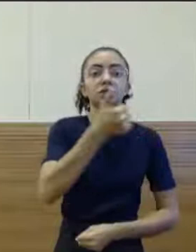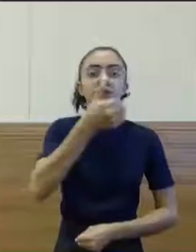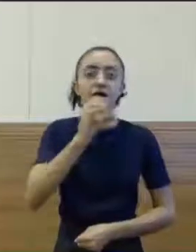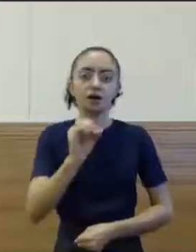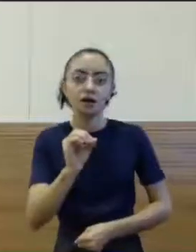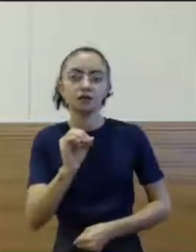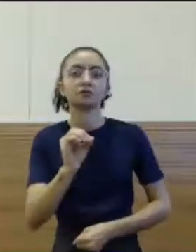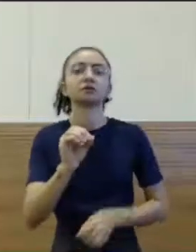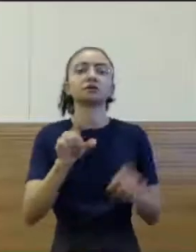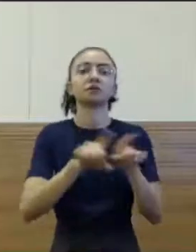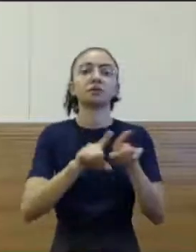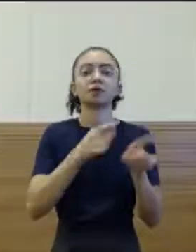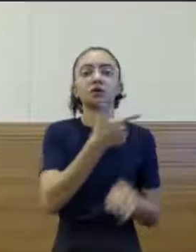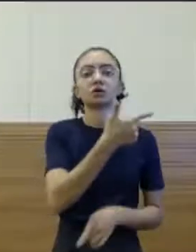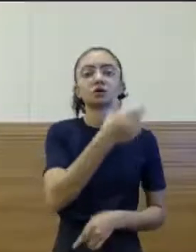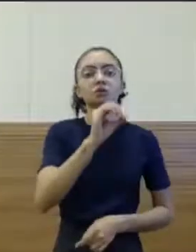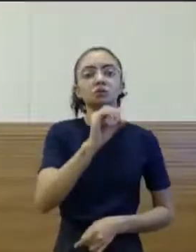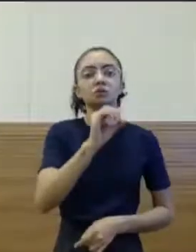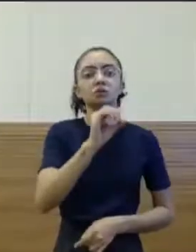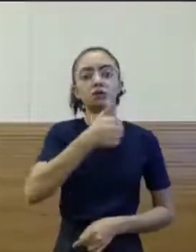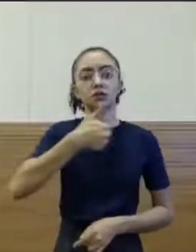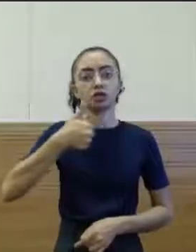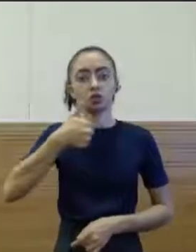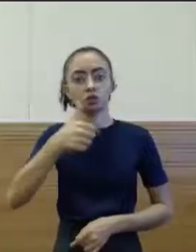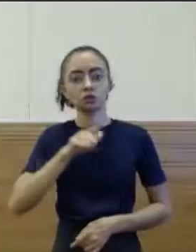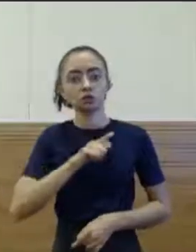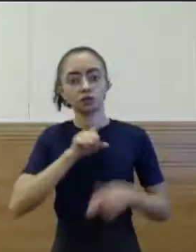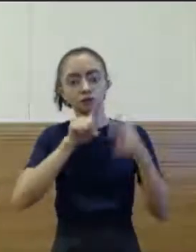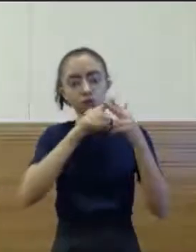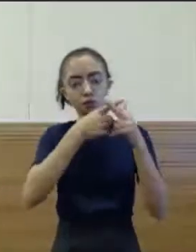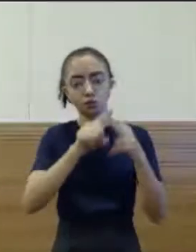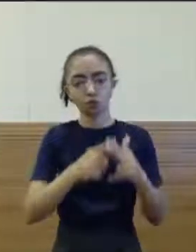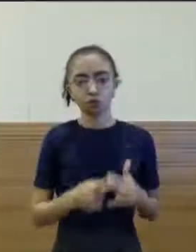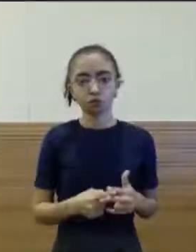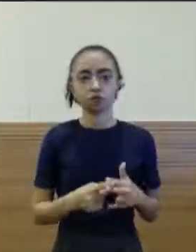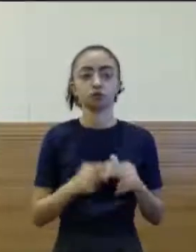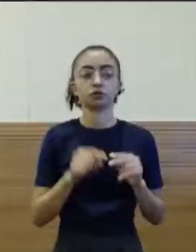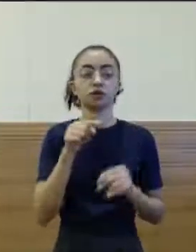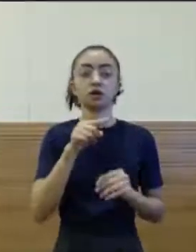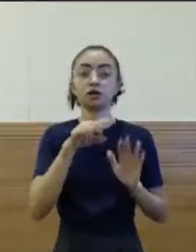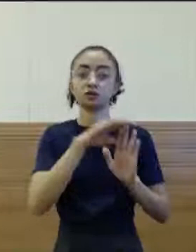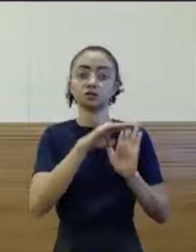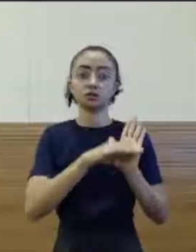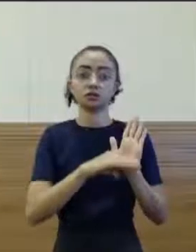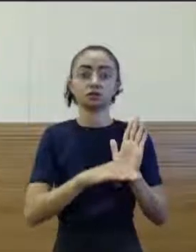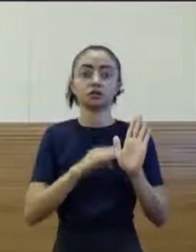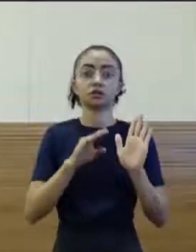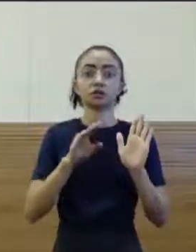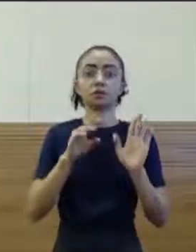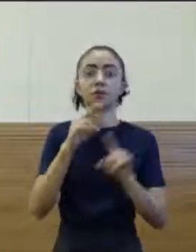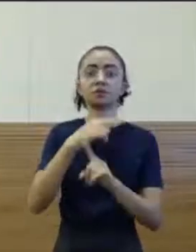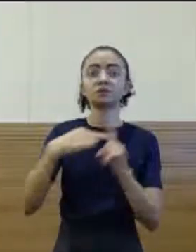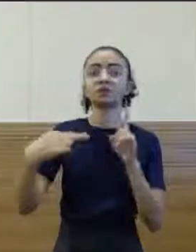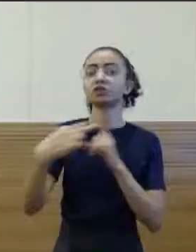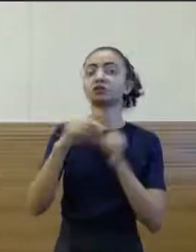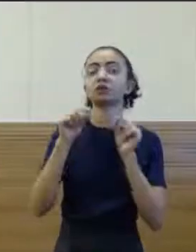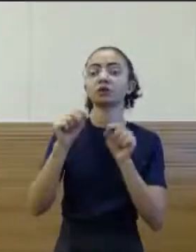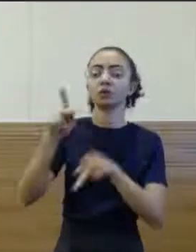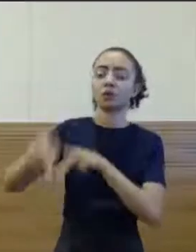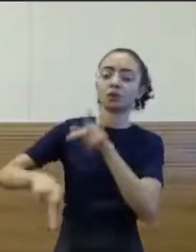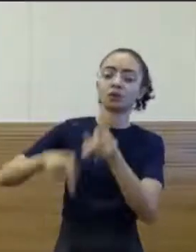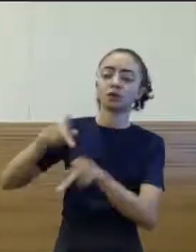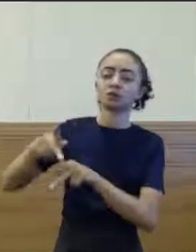2011, there was a review, and those dietary guides have a view of a healthy population and had a